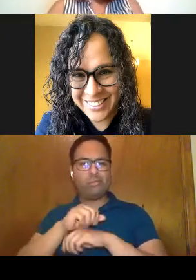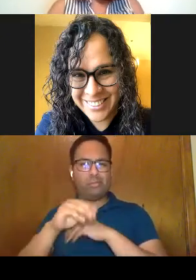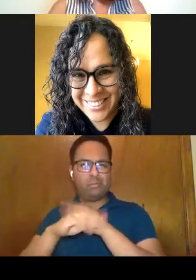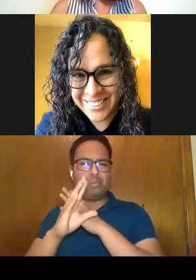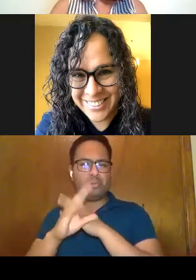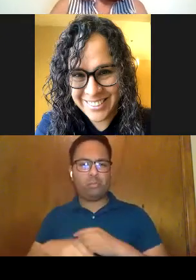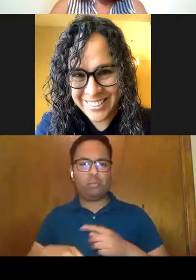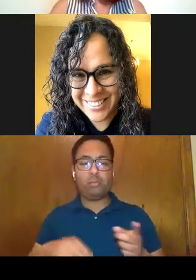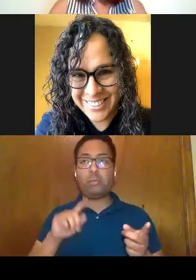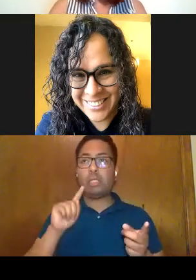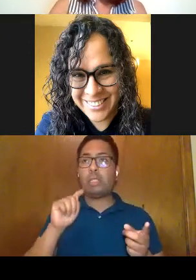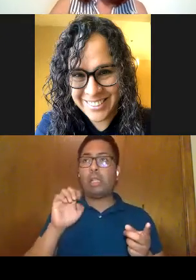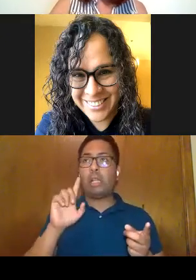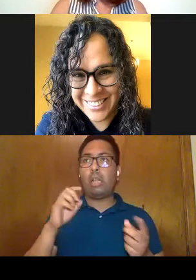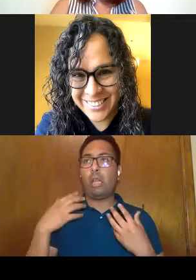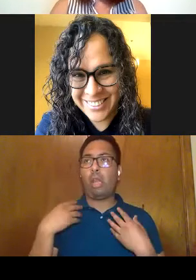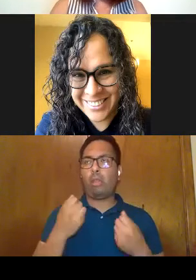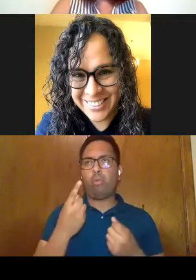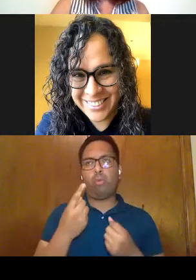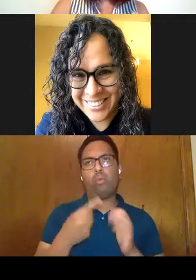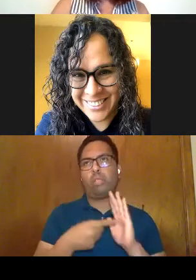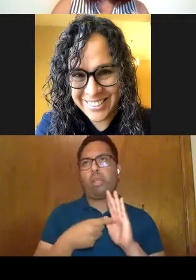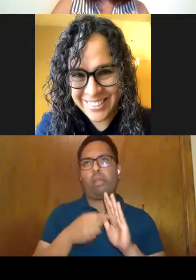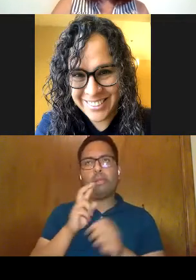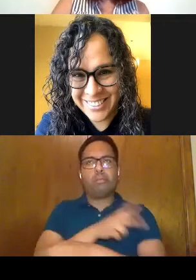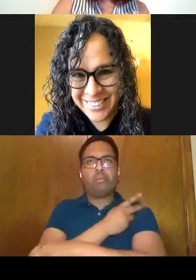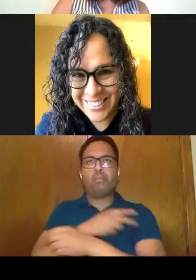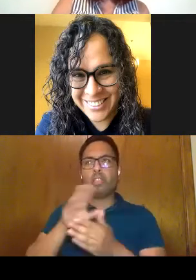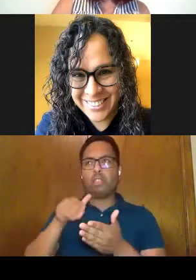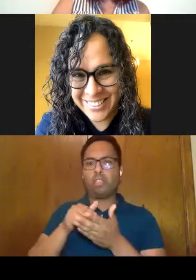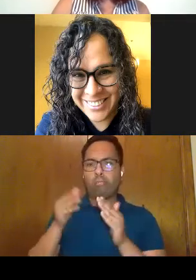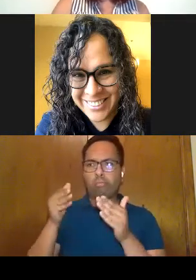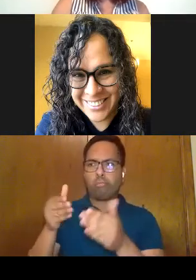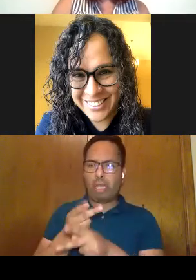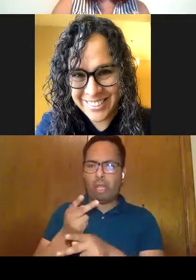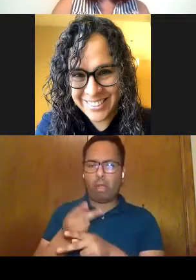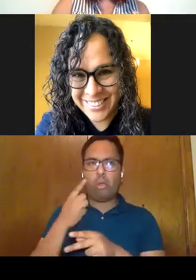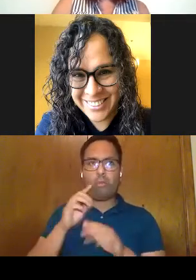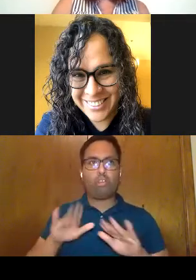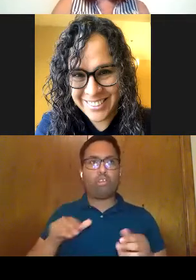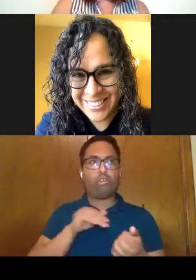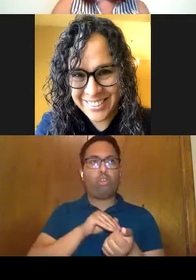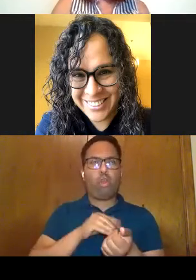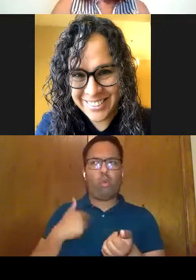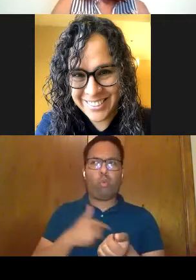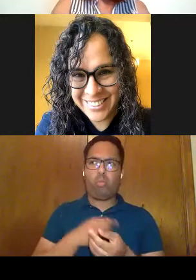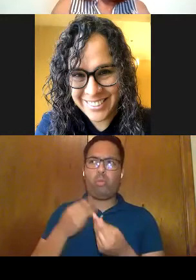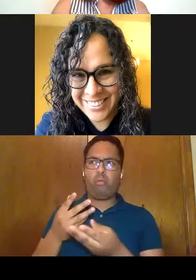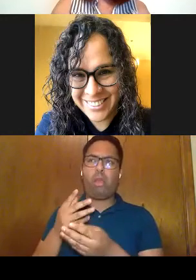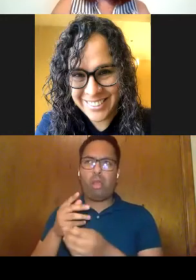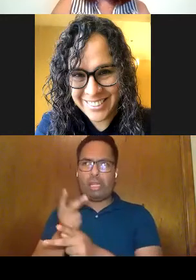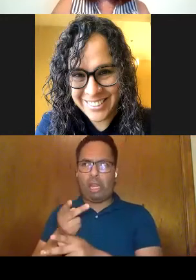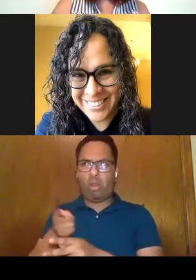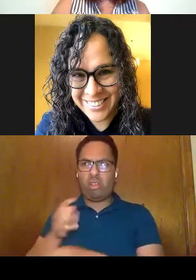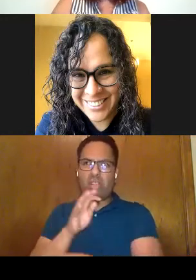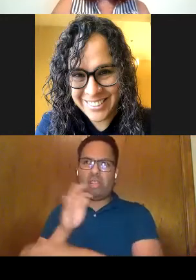Telehealth is really an example of patient-centered care where pediatric subspecialists provide care to those families in the family's home community.